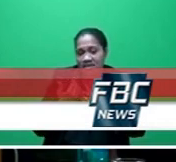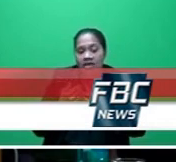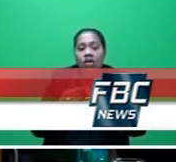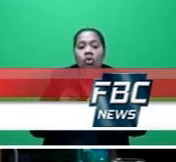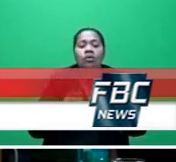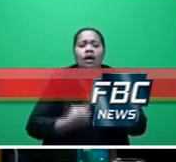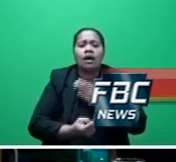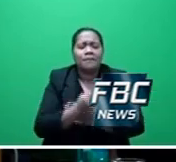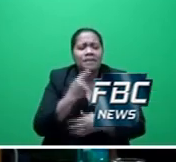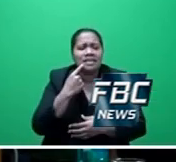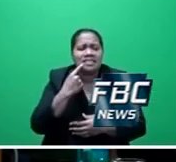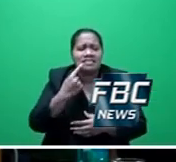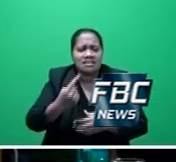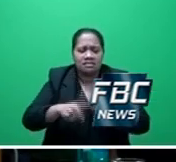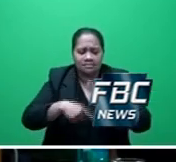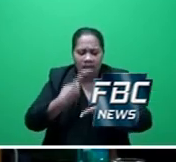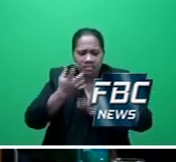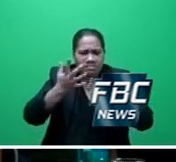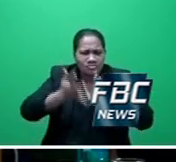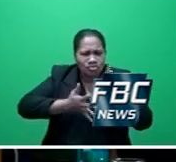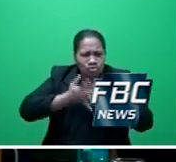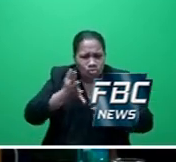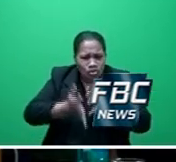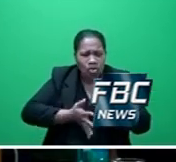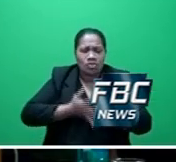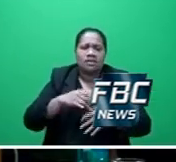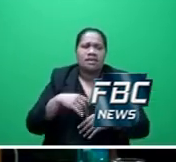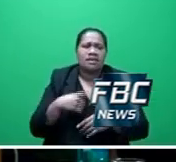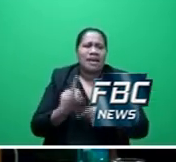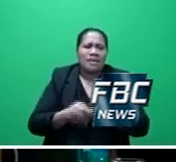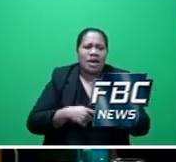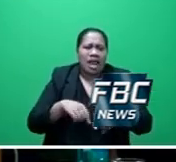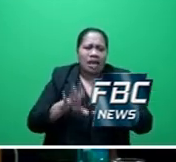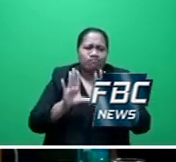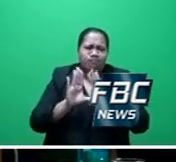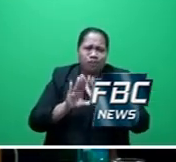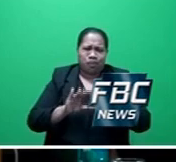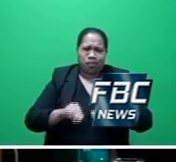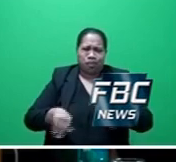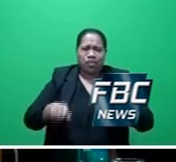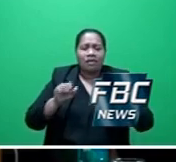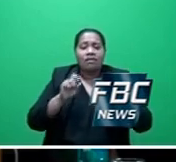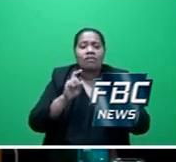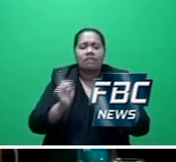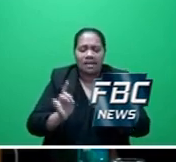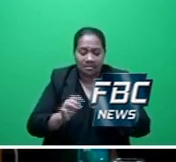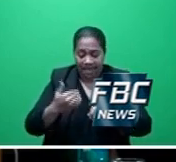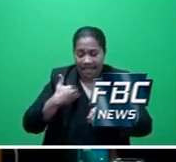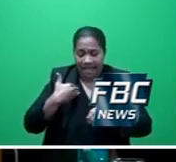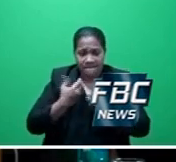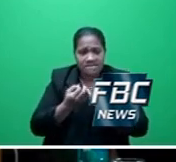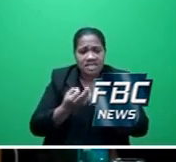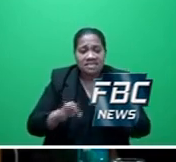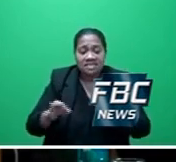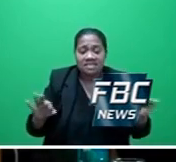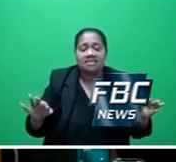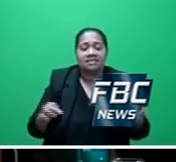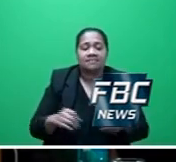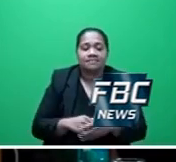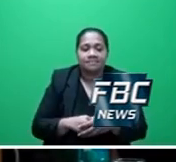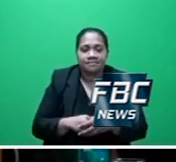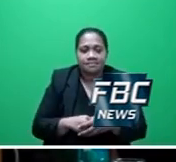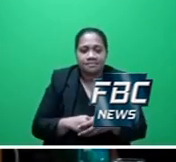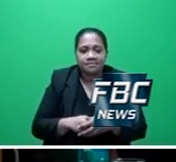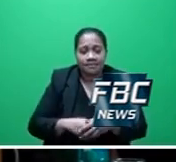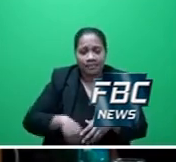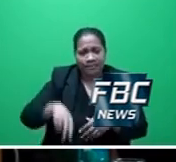tells the painful story of the state of decay of the health facilities and indeed a nation